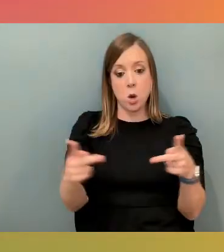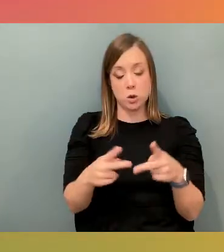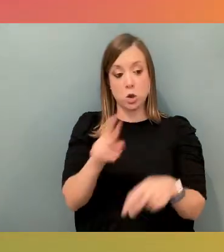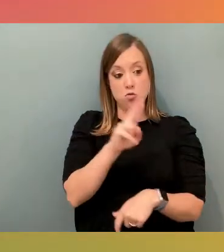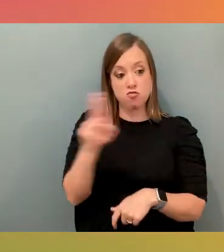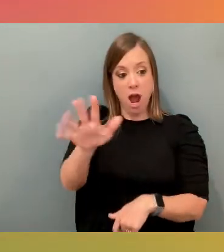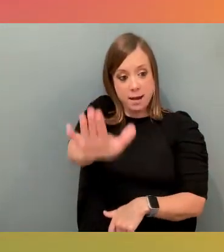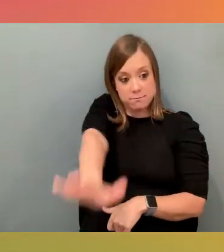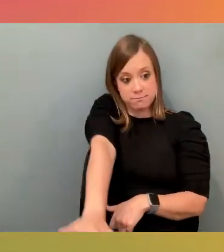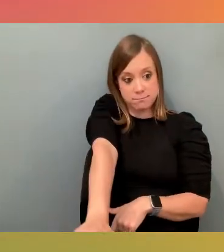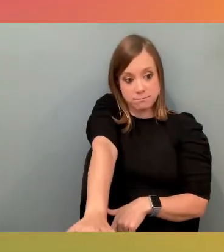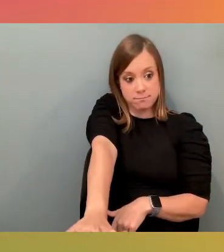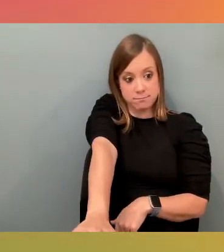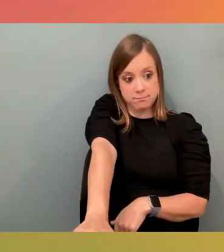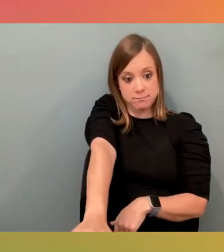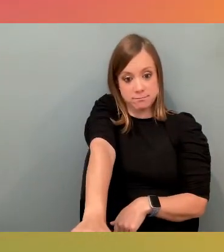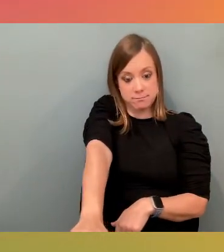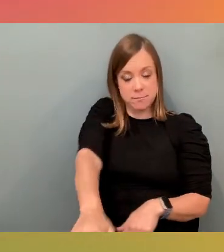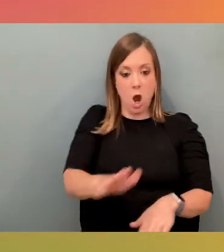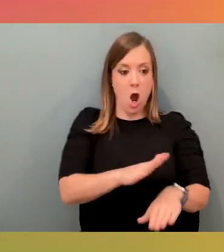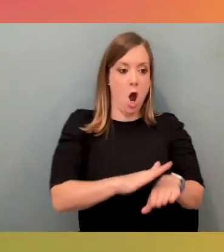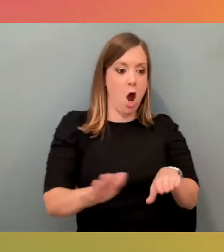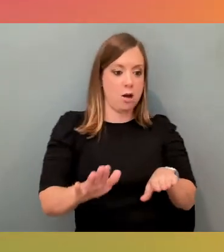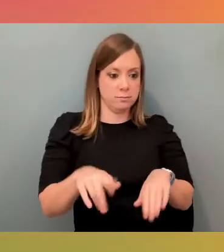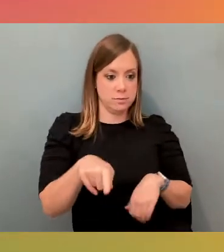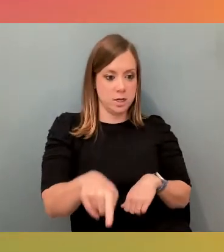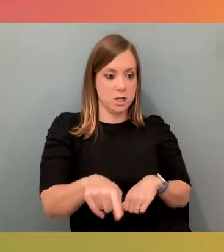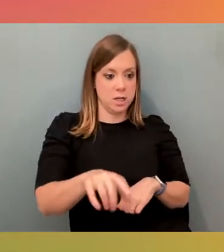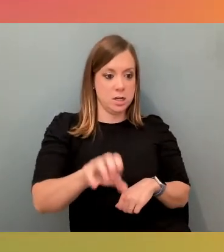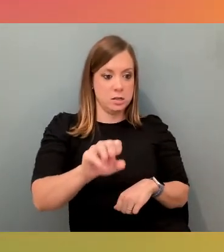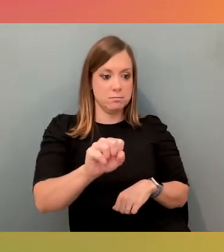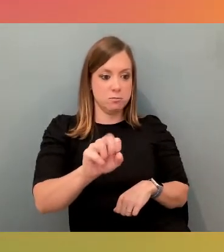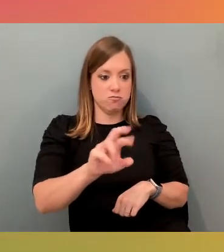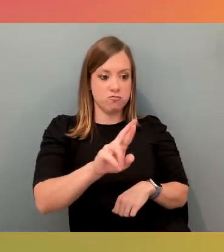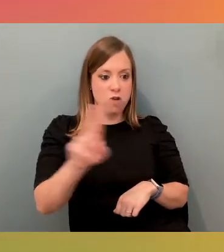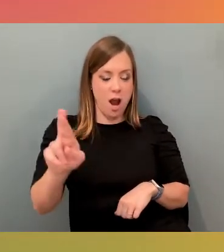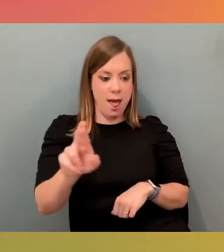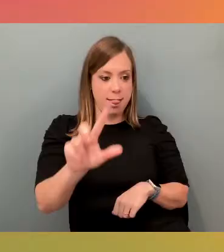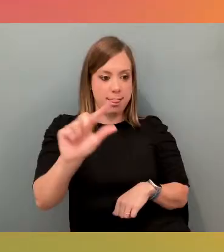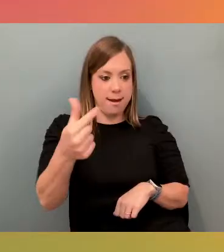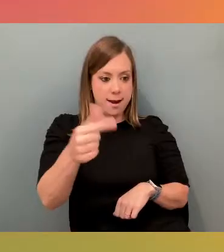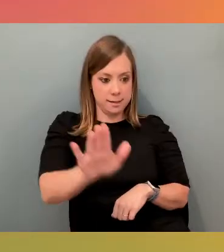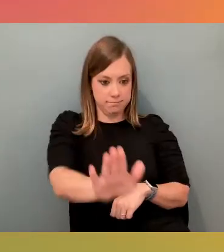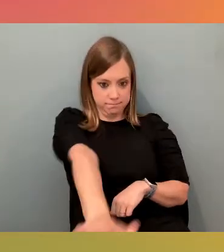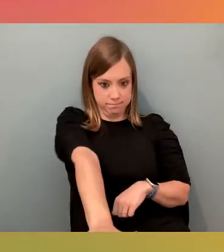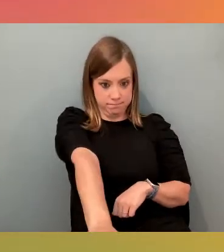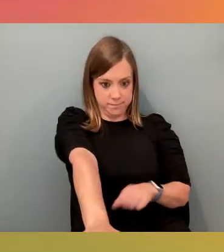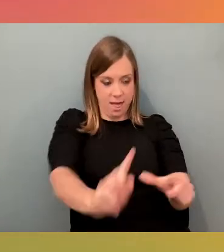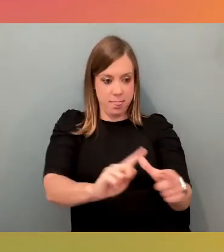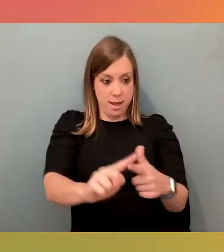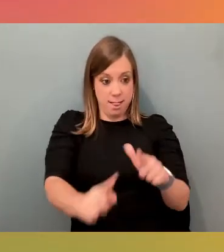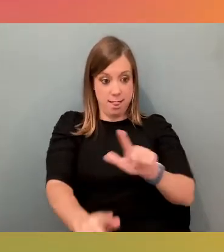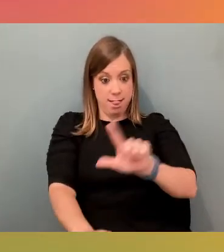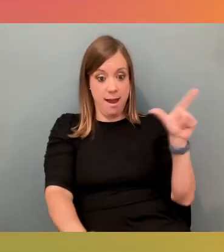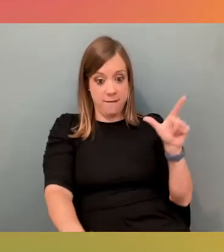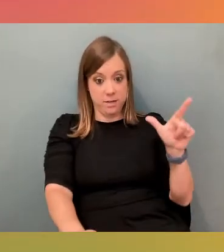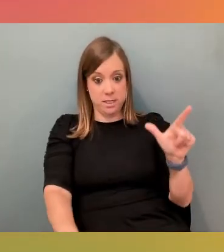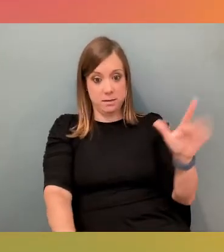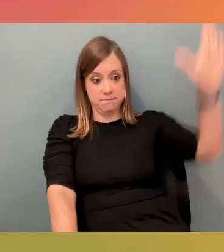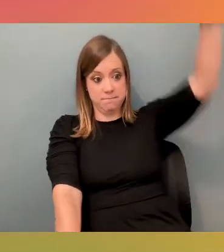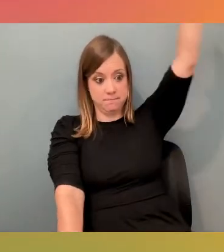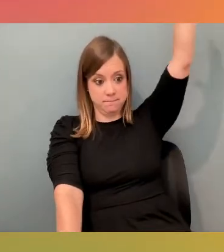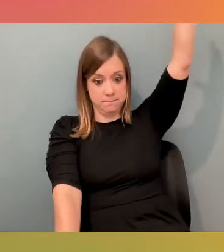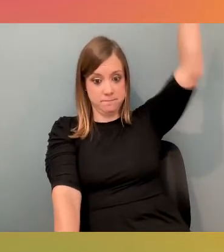right shin, left arm up to the sky. And this is our passive Trikonasana because we've got our right hand here resting on the